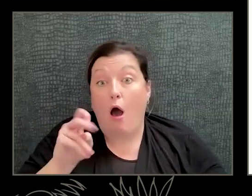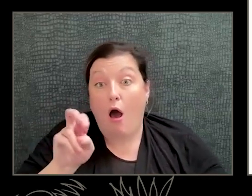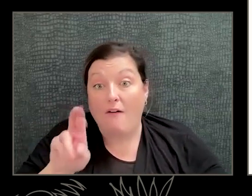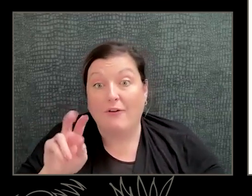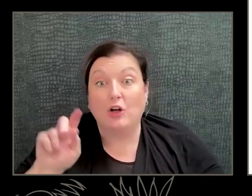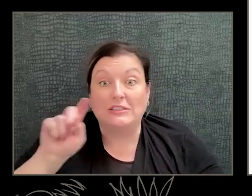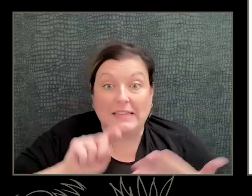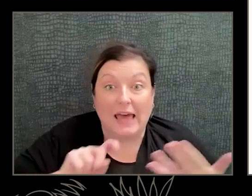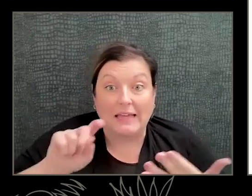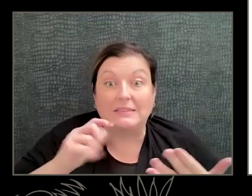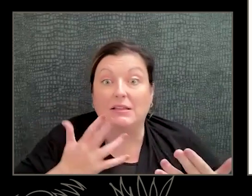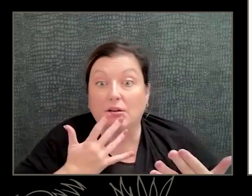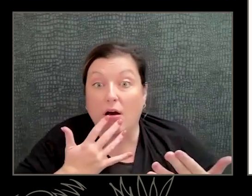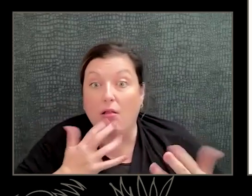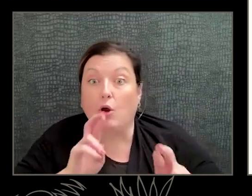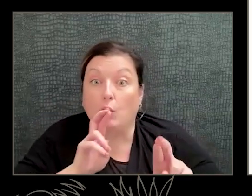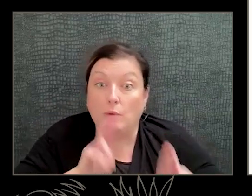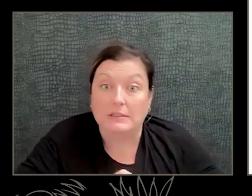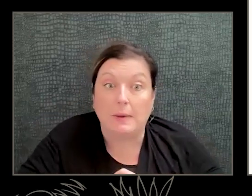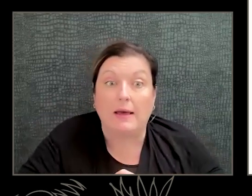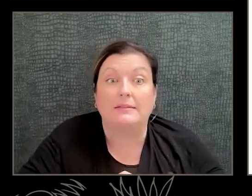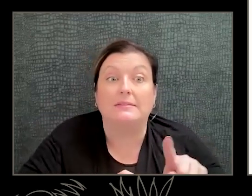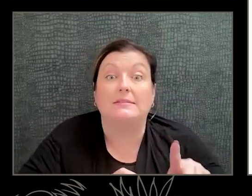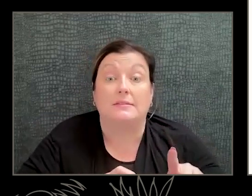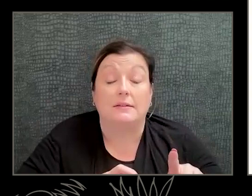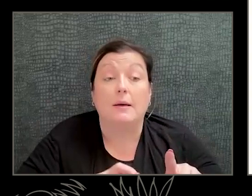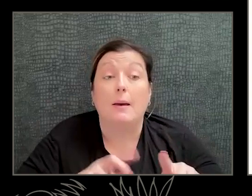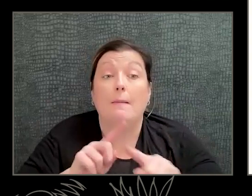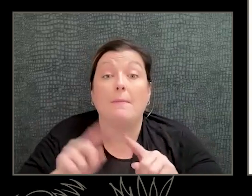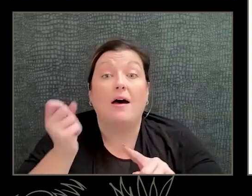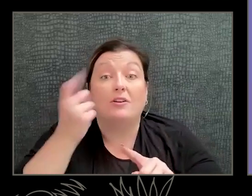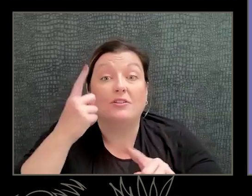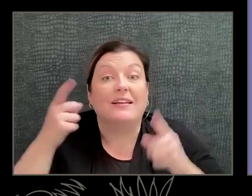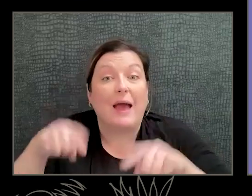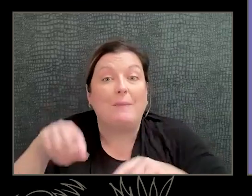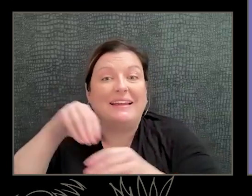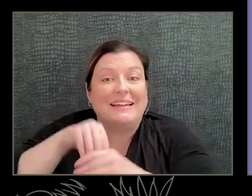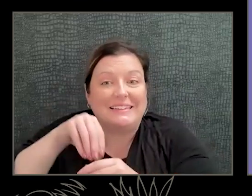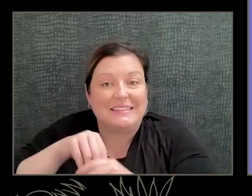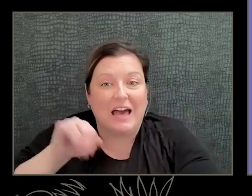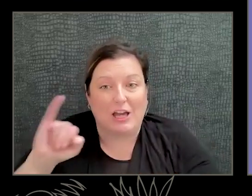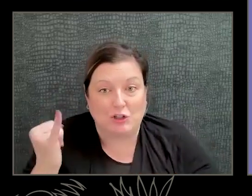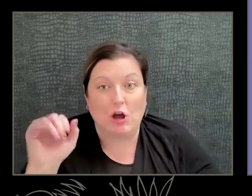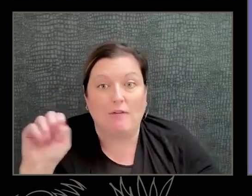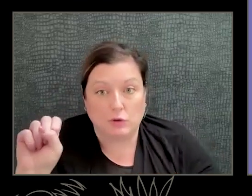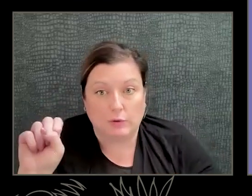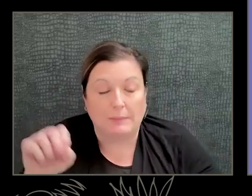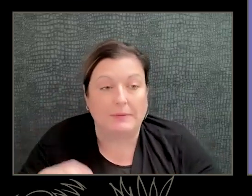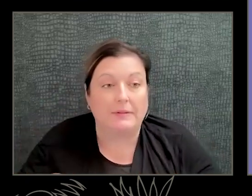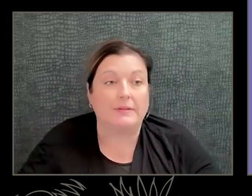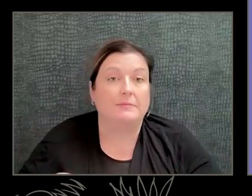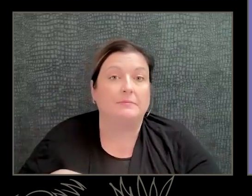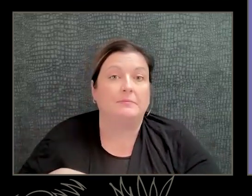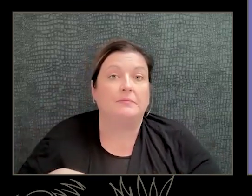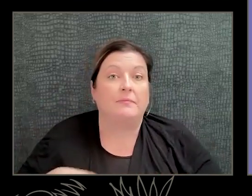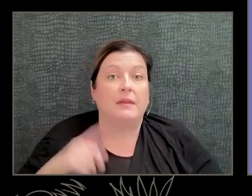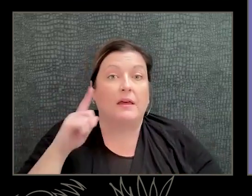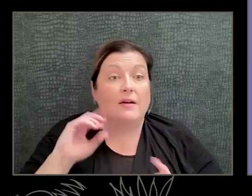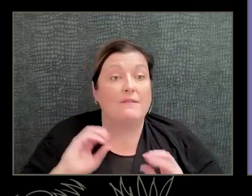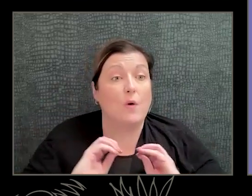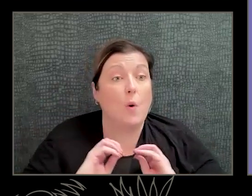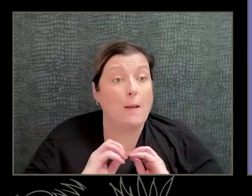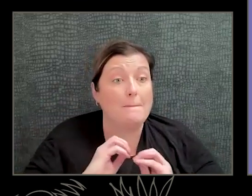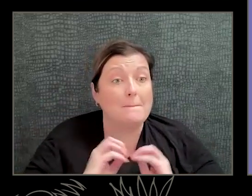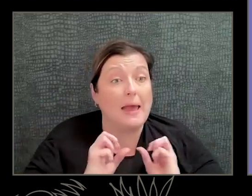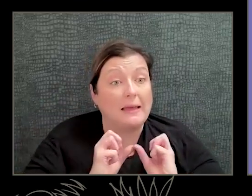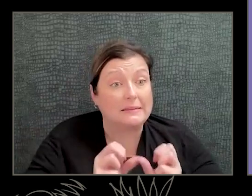fonts, everything like that. It's just happening inside of my JavaScript. So in terms of maintenance, it scales